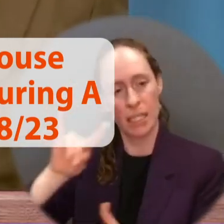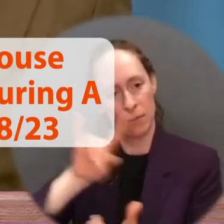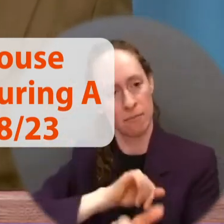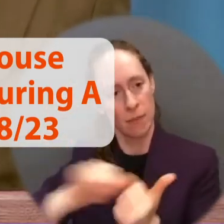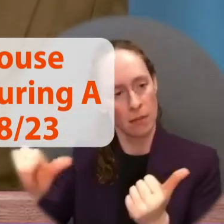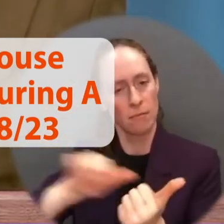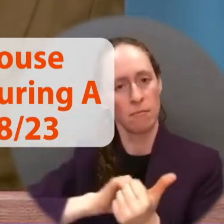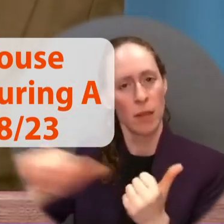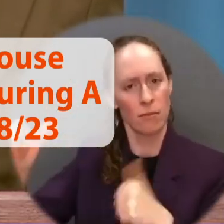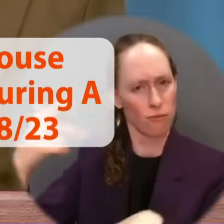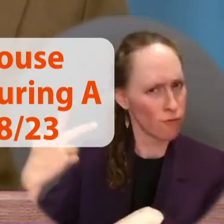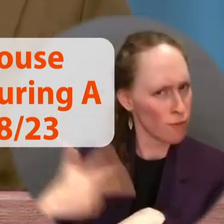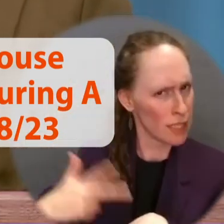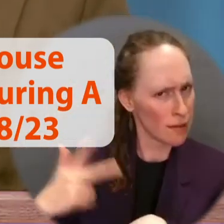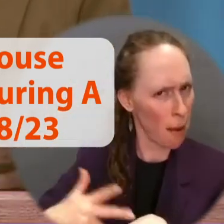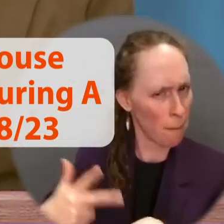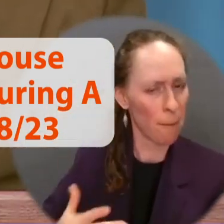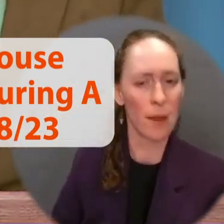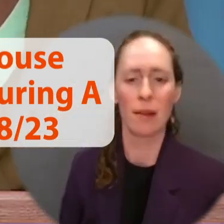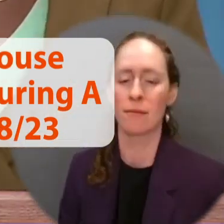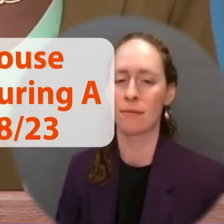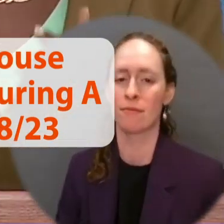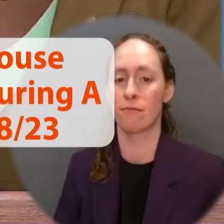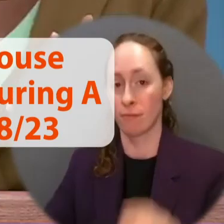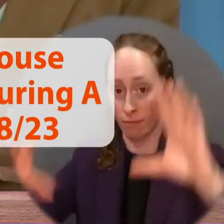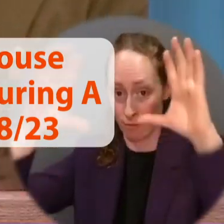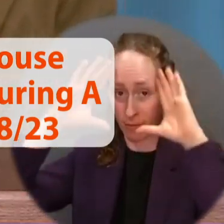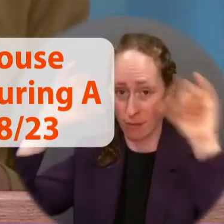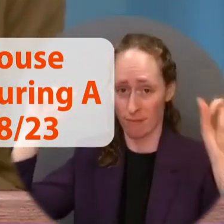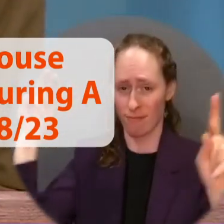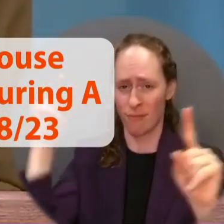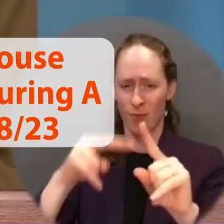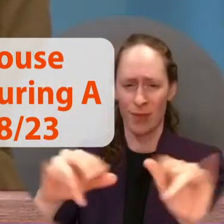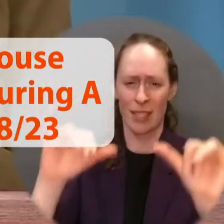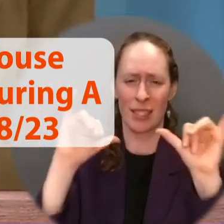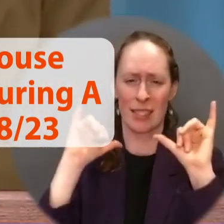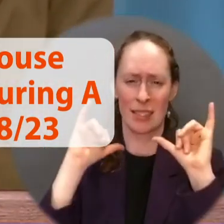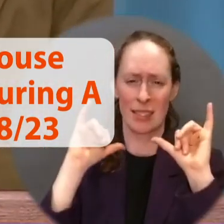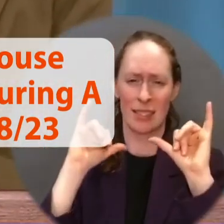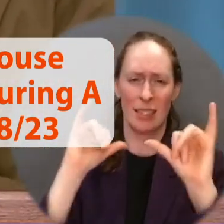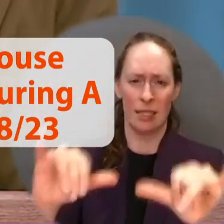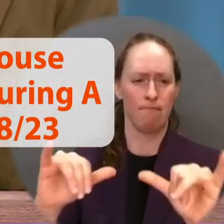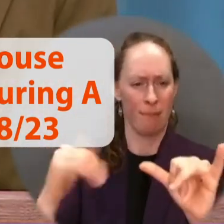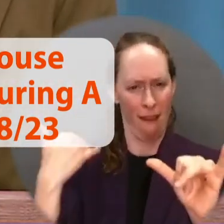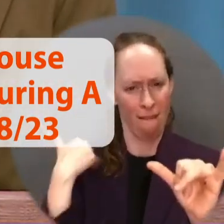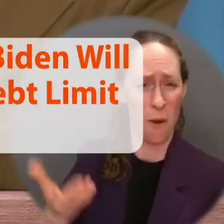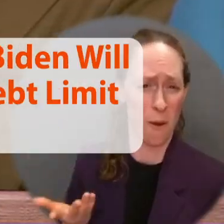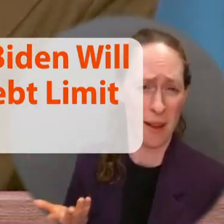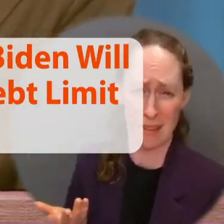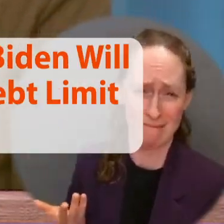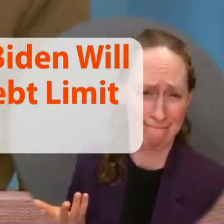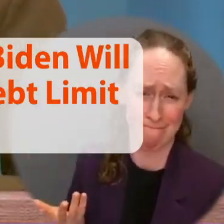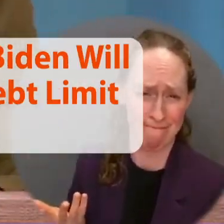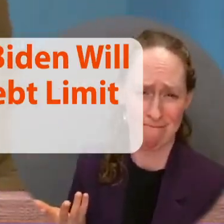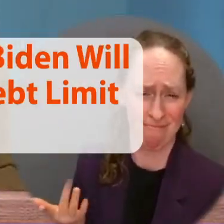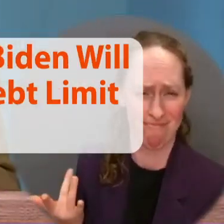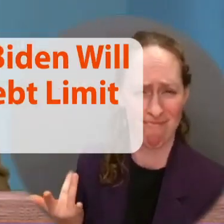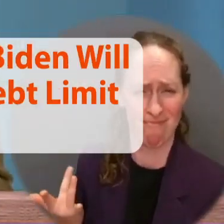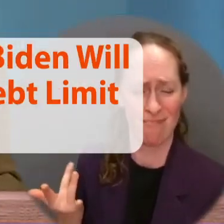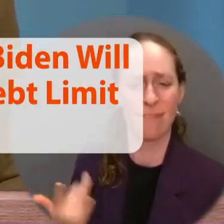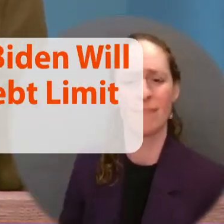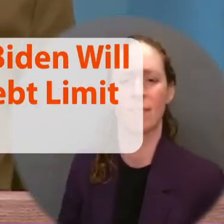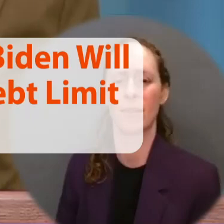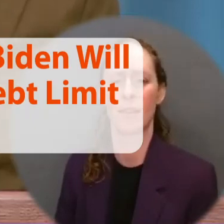to, change course here. We've been very, very clear that they need to do their job. Do you expect the president